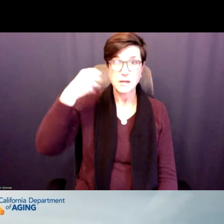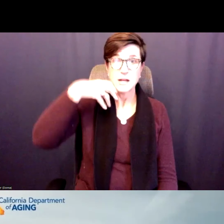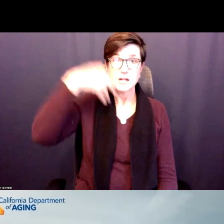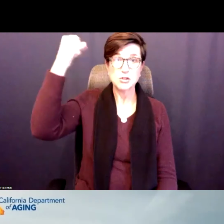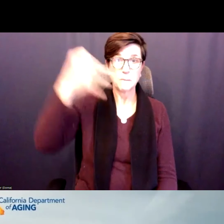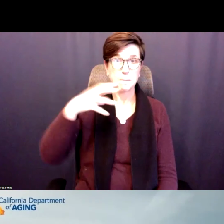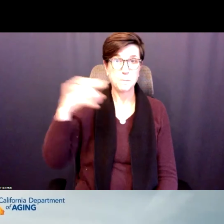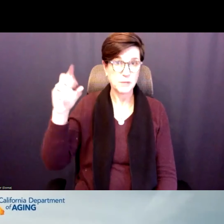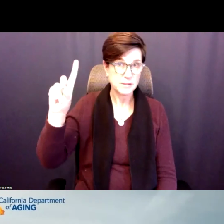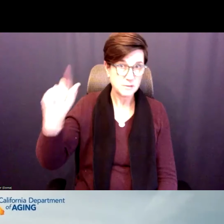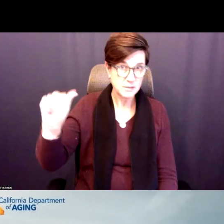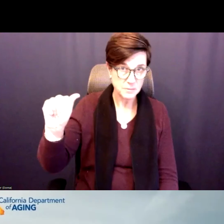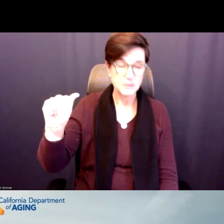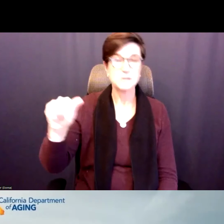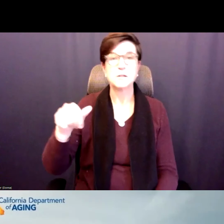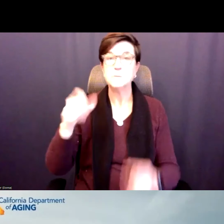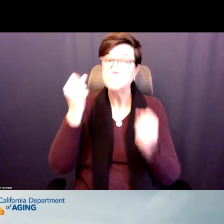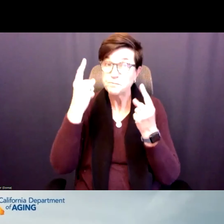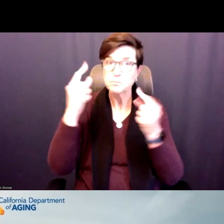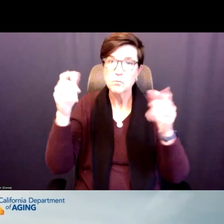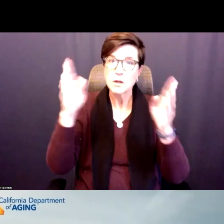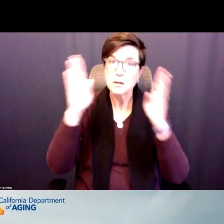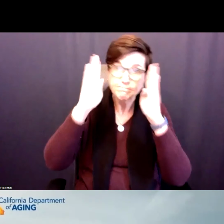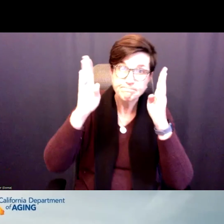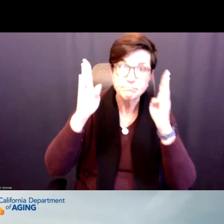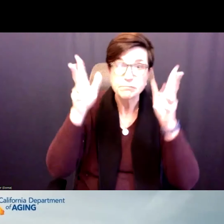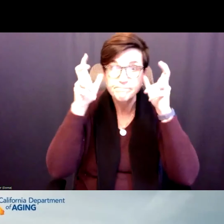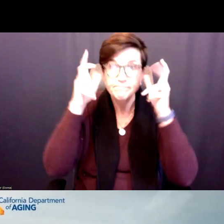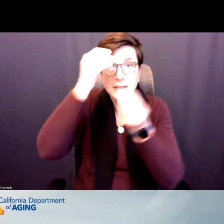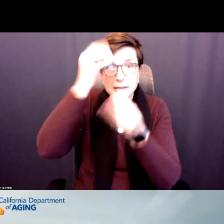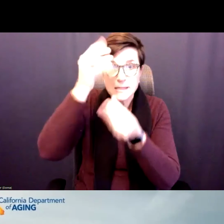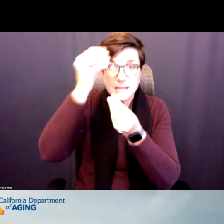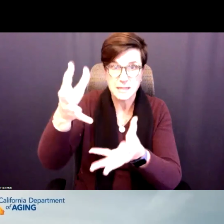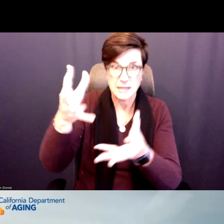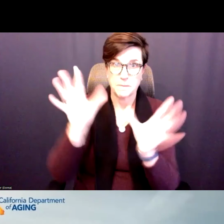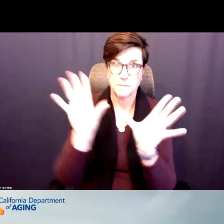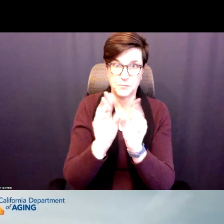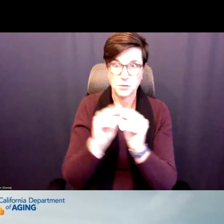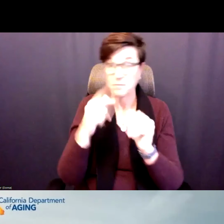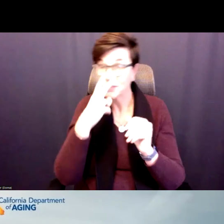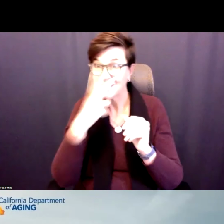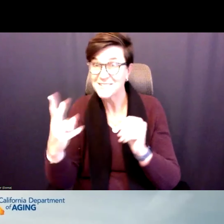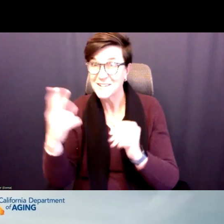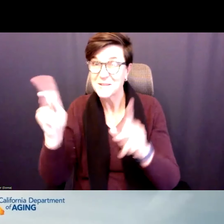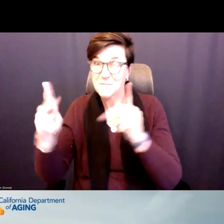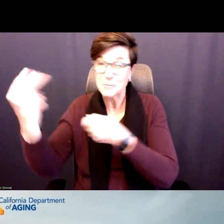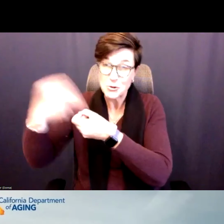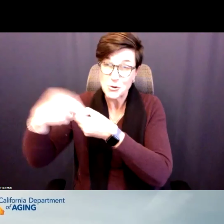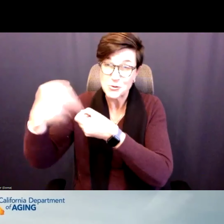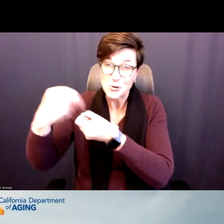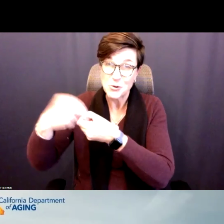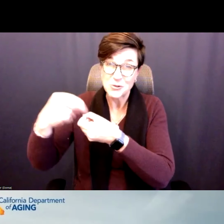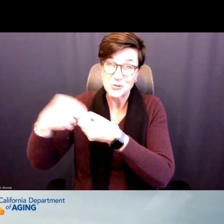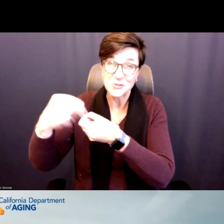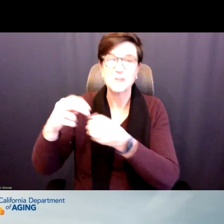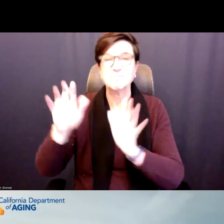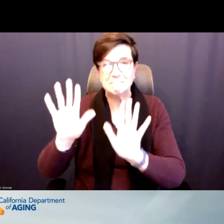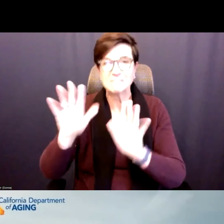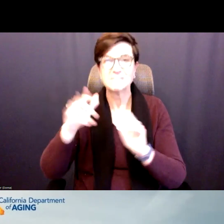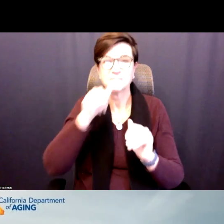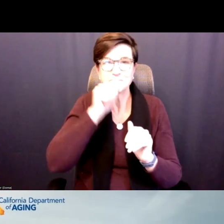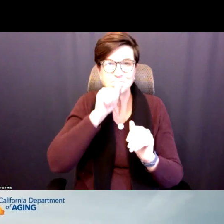listening session. I see the numbers rising, so I'm going to give it a few more seconds for folks to be able to